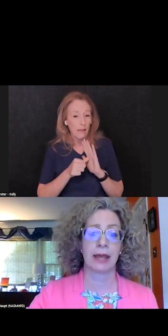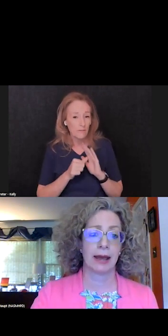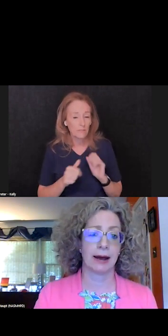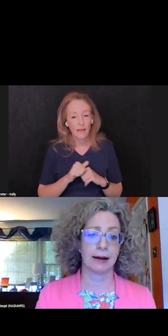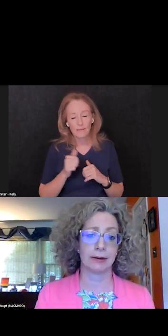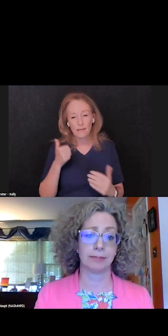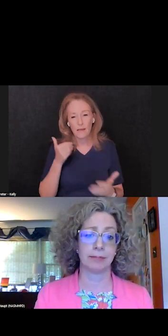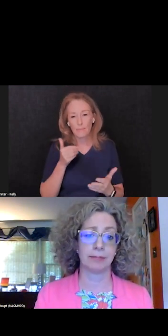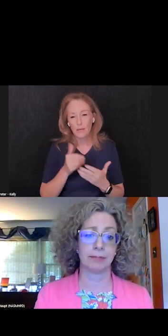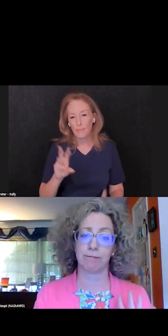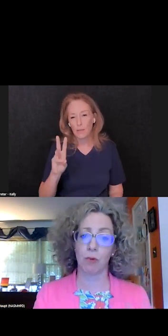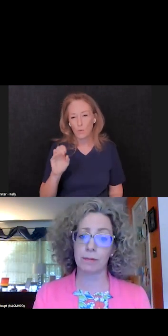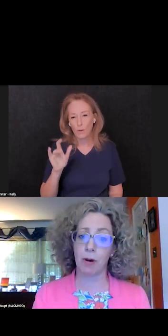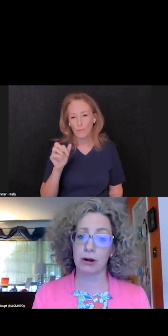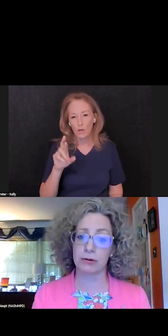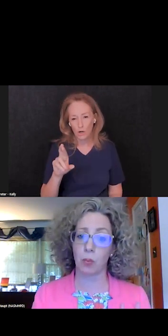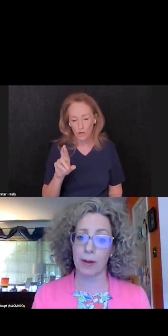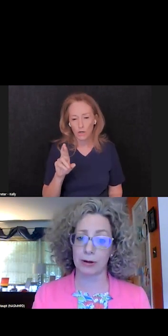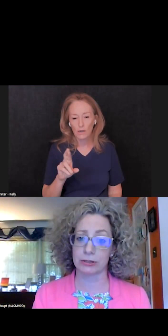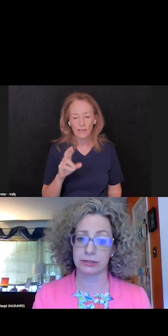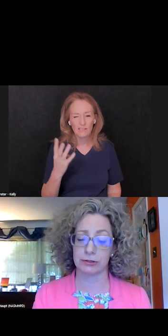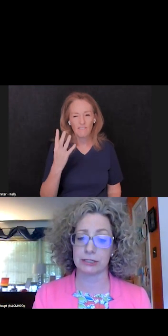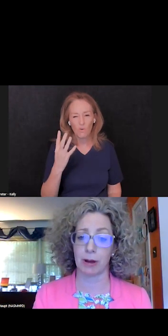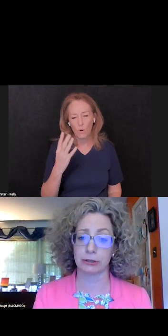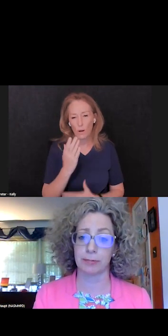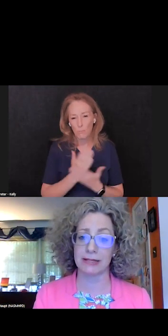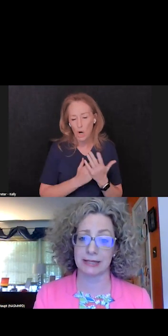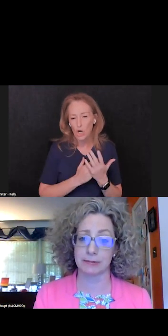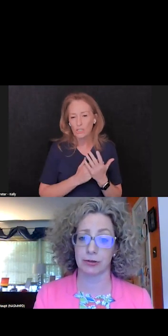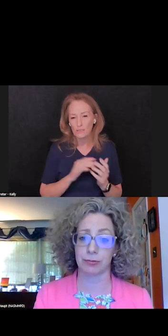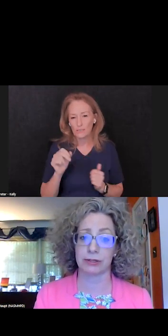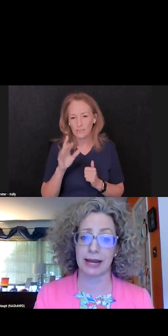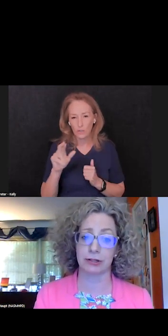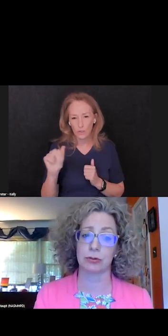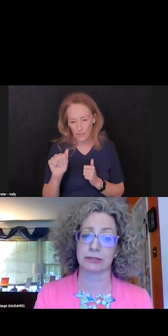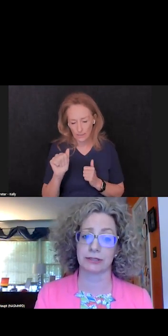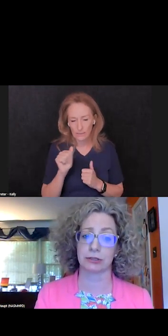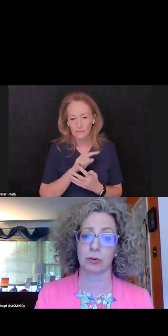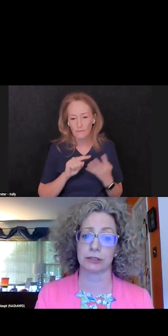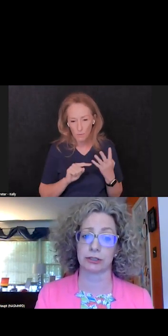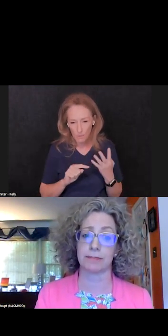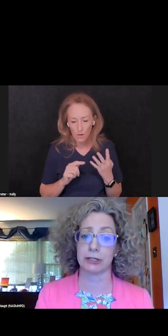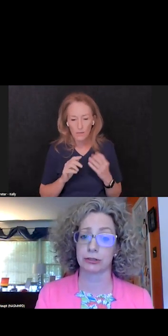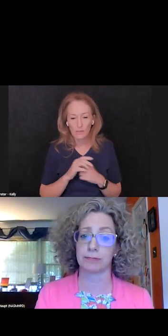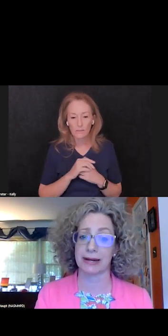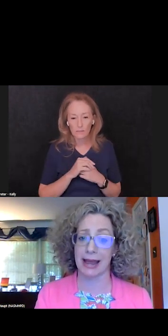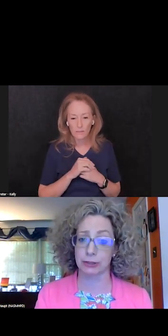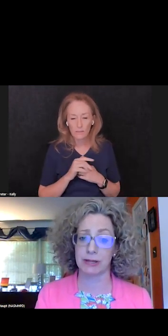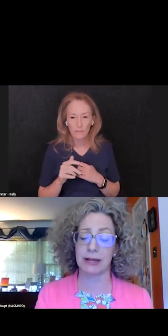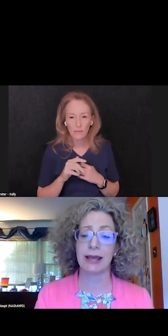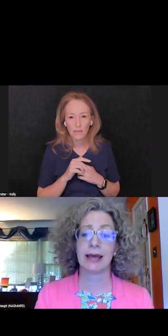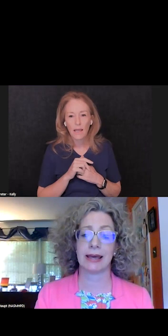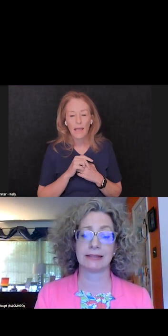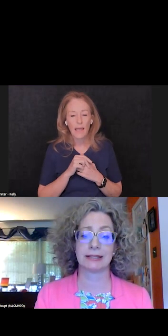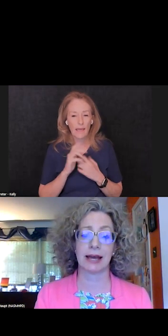webinar. It's a 4-part webinar series sponsored by SAMHSA through the Technical Assistance Coalition, administered by